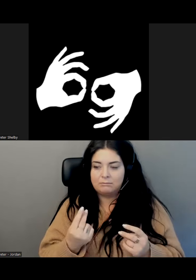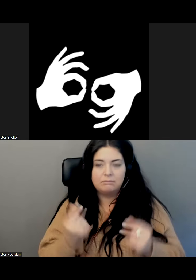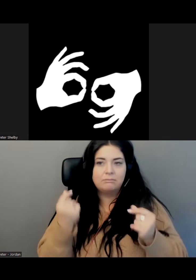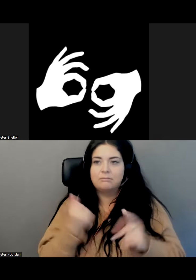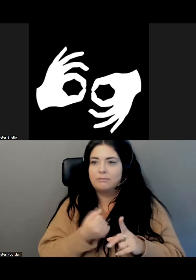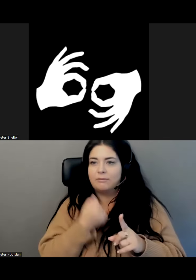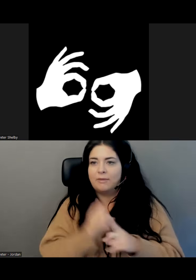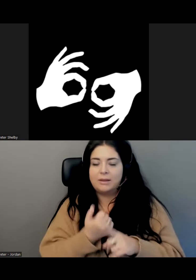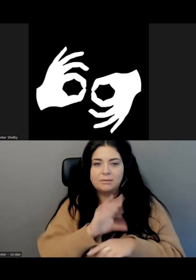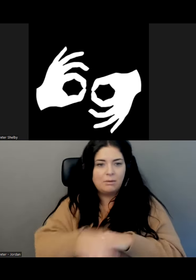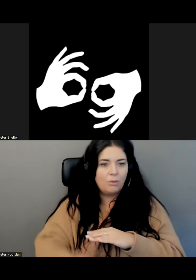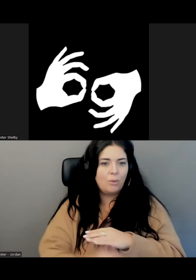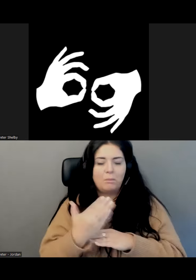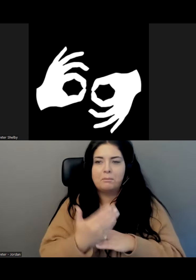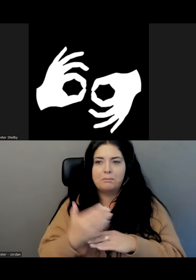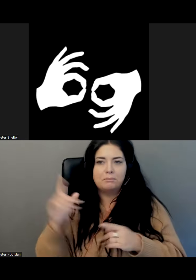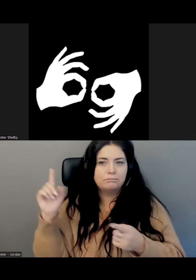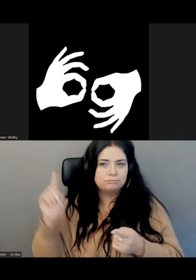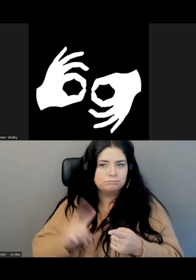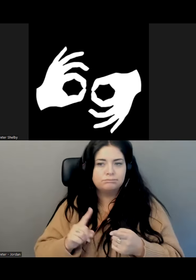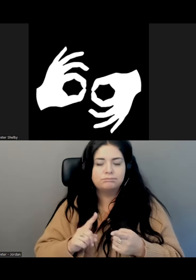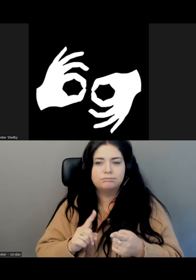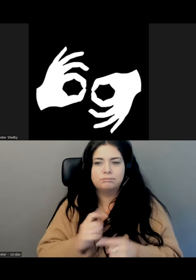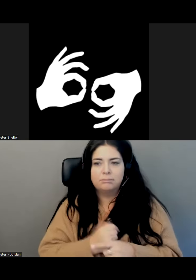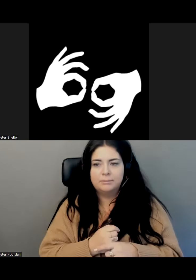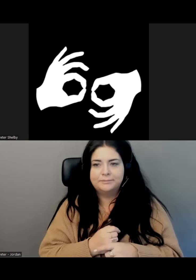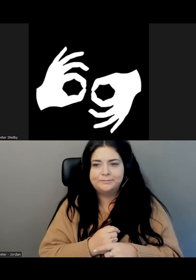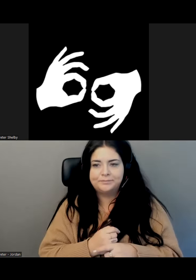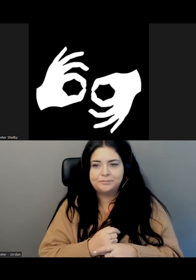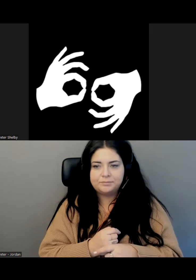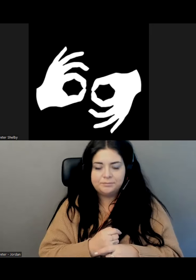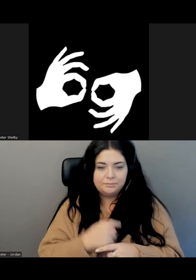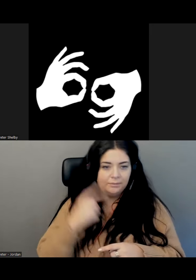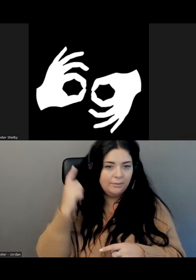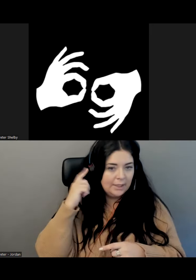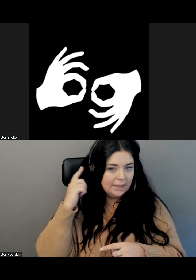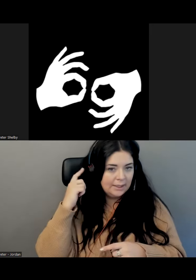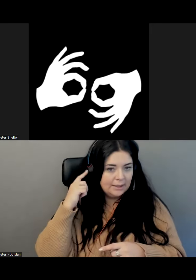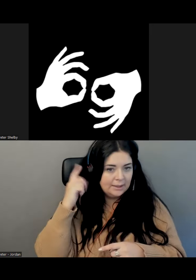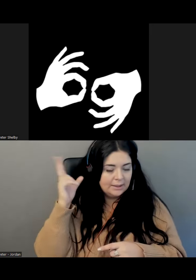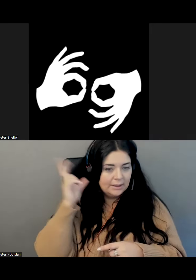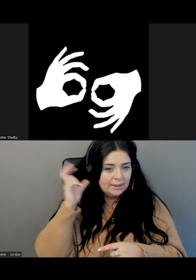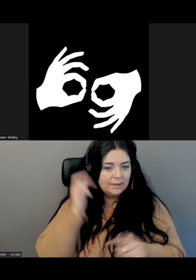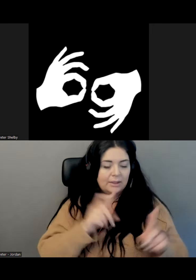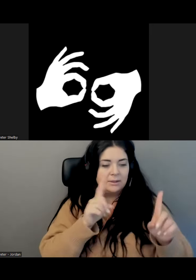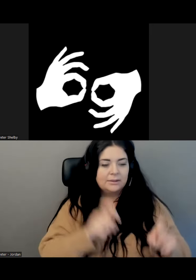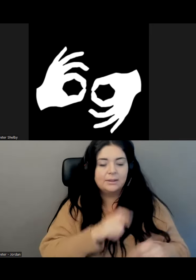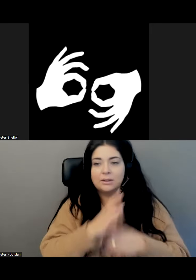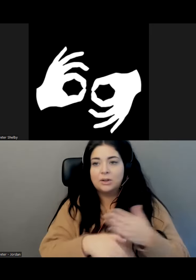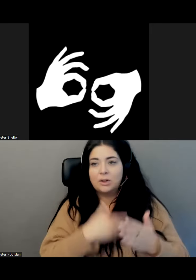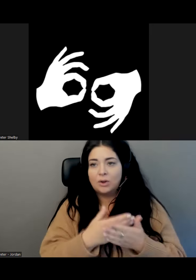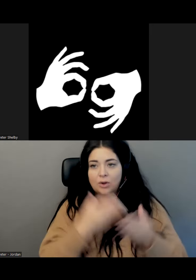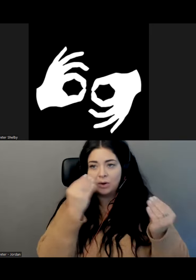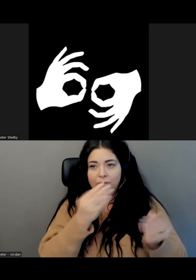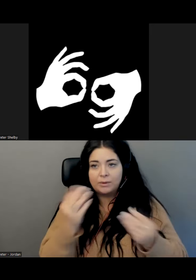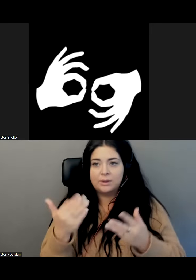apparent reason. So we did a hearing test, got all the information we needed, and